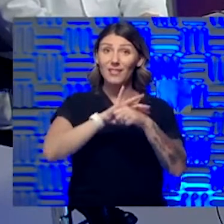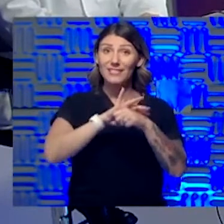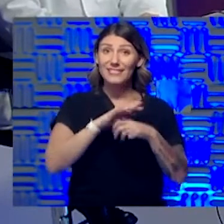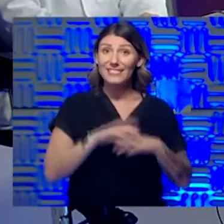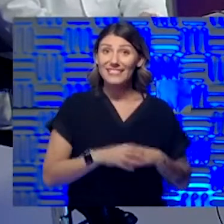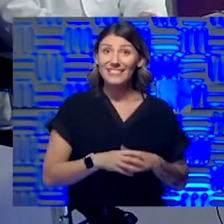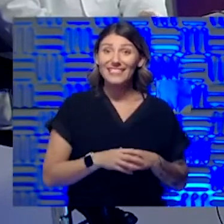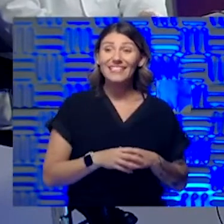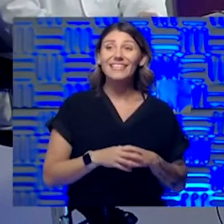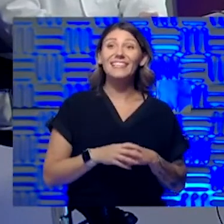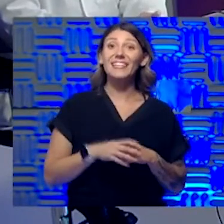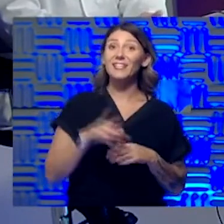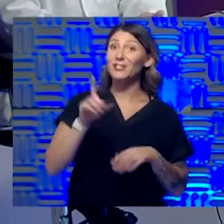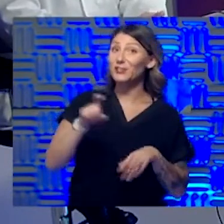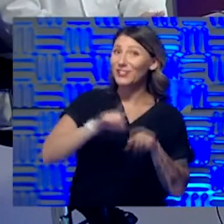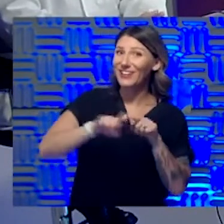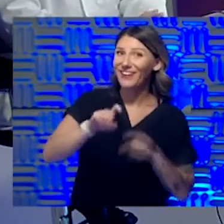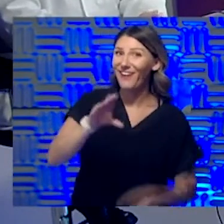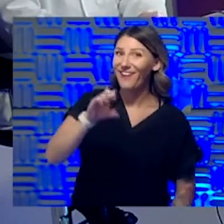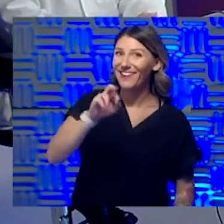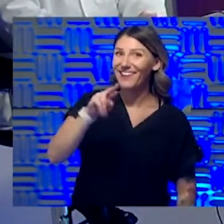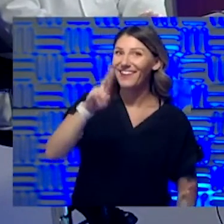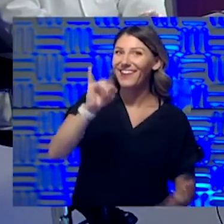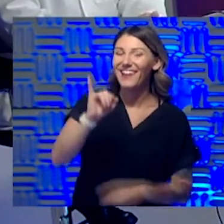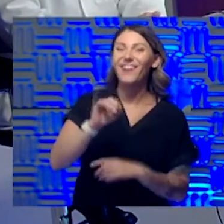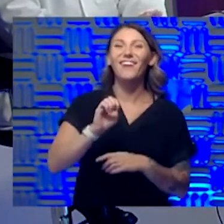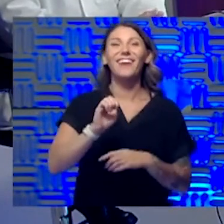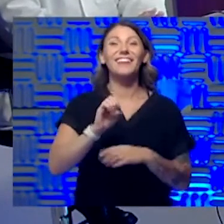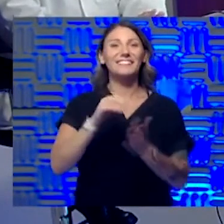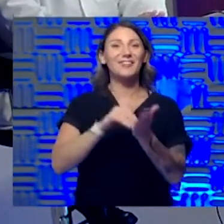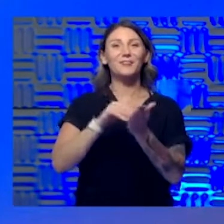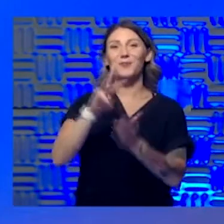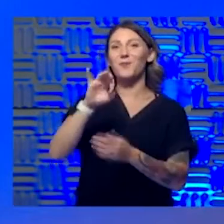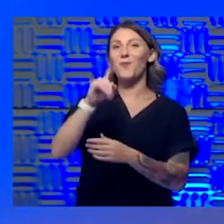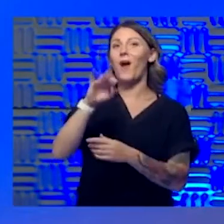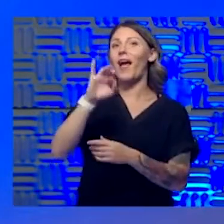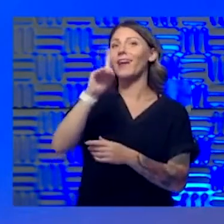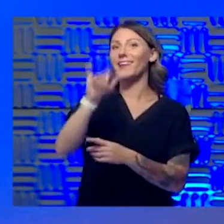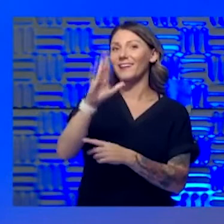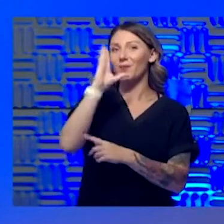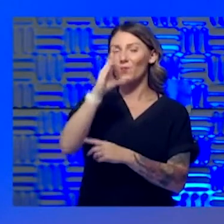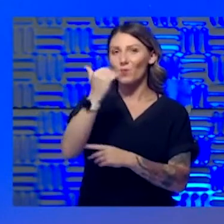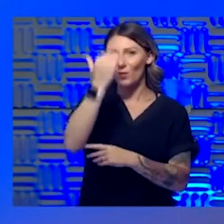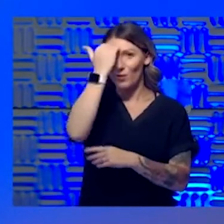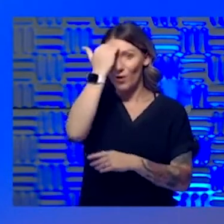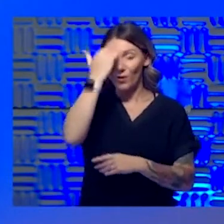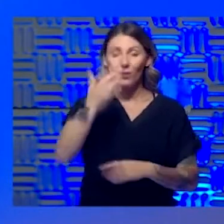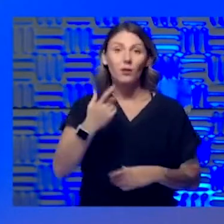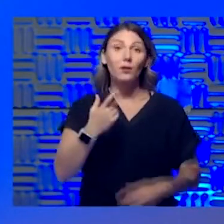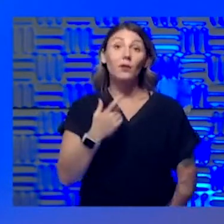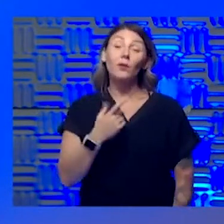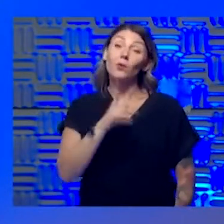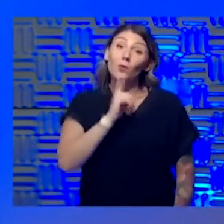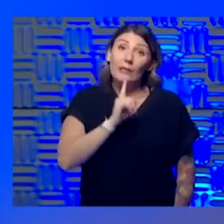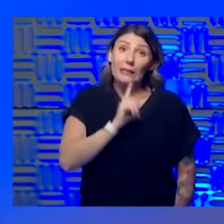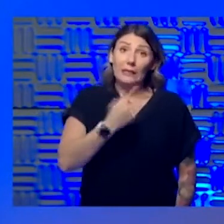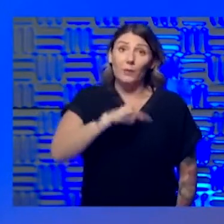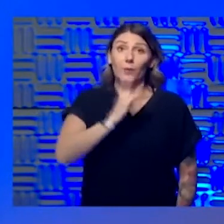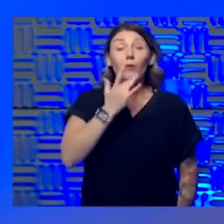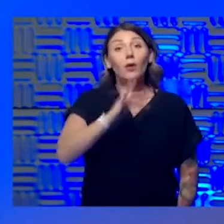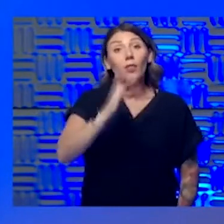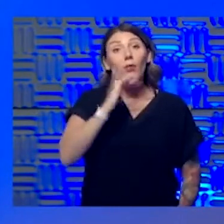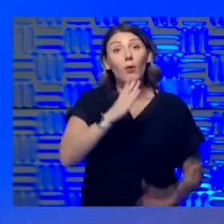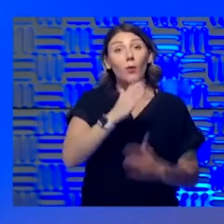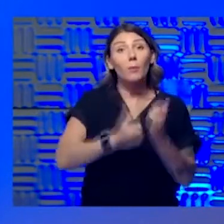call Carrie Weinke back again and have her come back and talk more about it. But for sure. I think we're lucky. We've always said that for the most part with